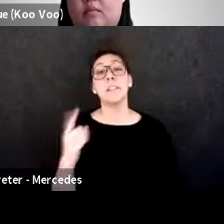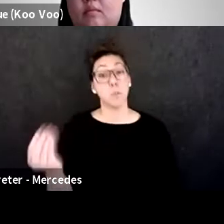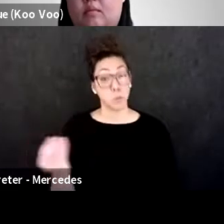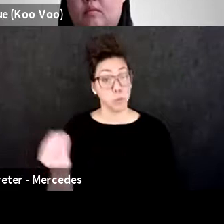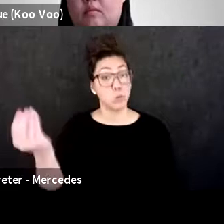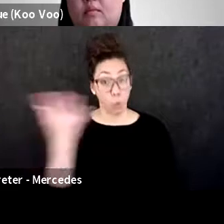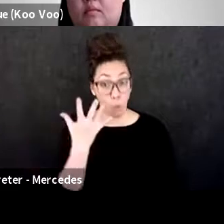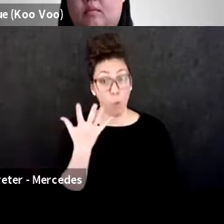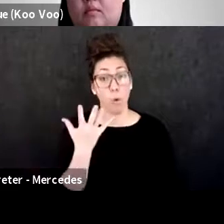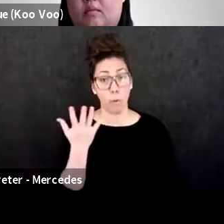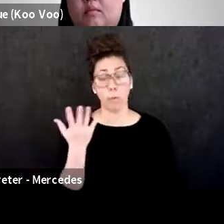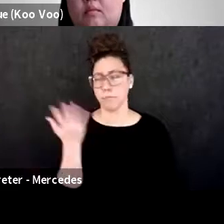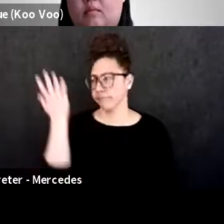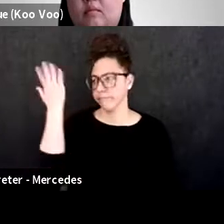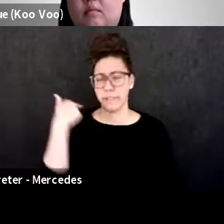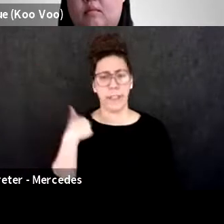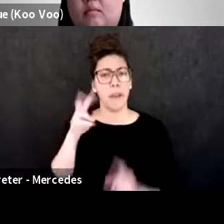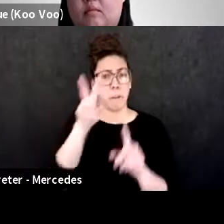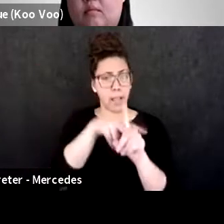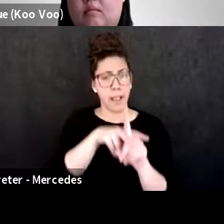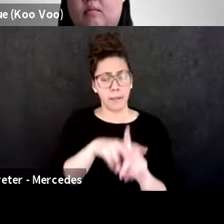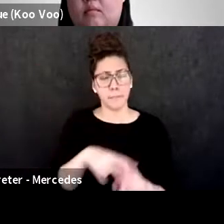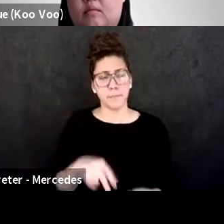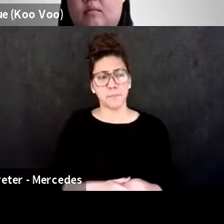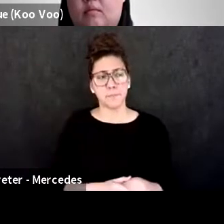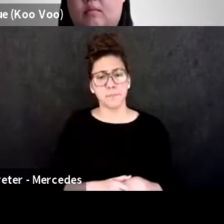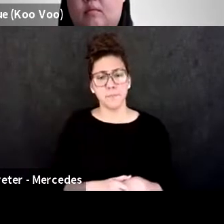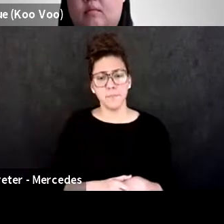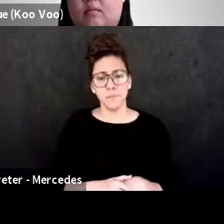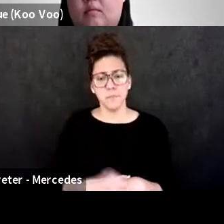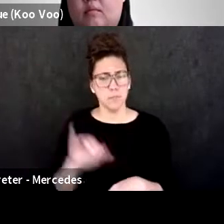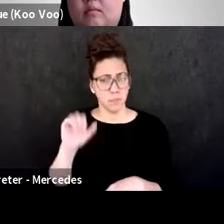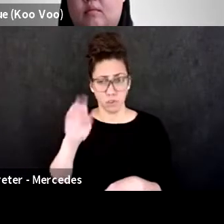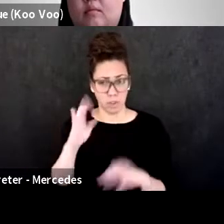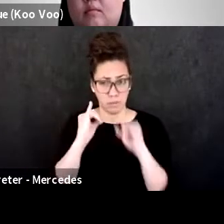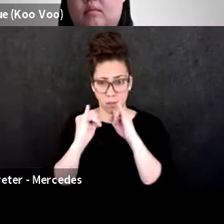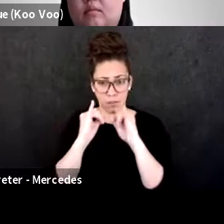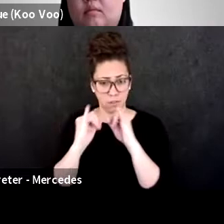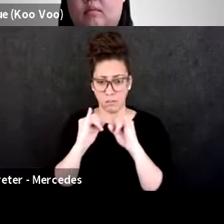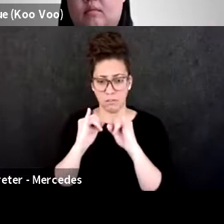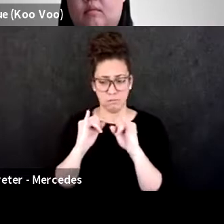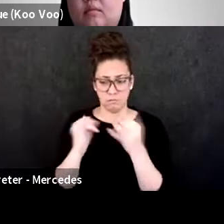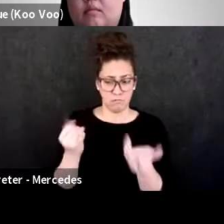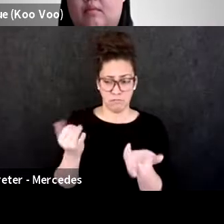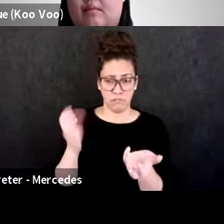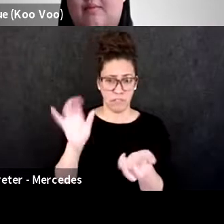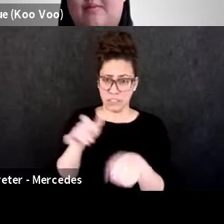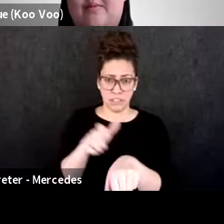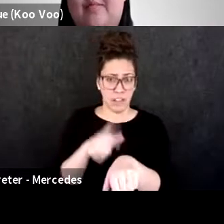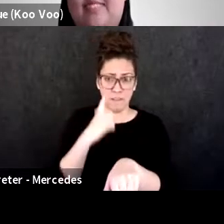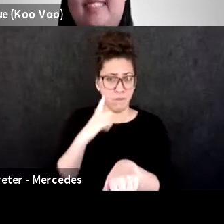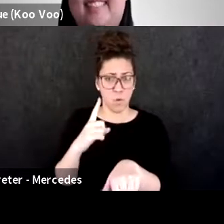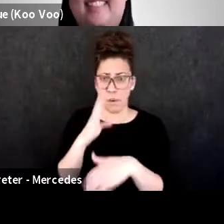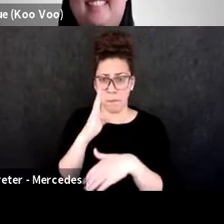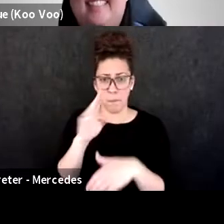was applying, a job interview is not the time to be modest. That's not to